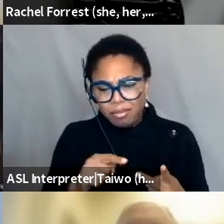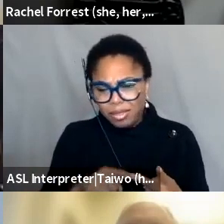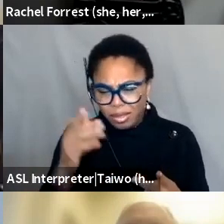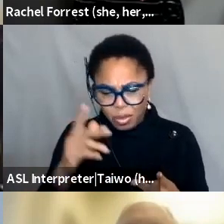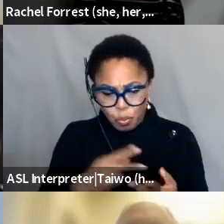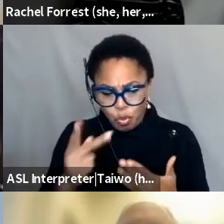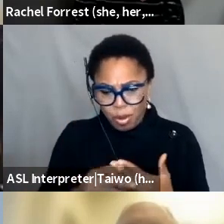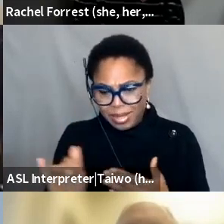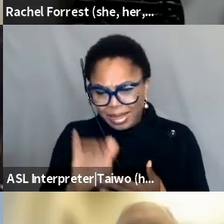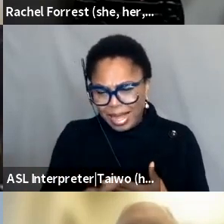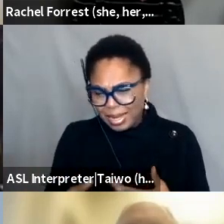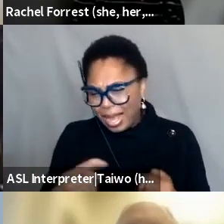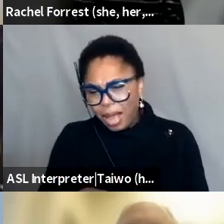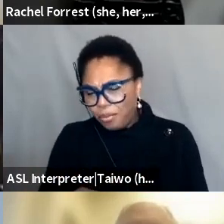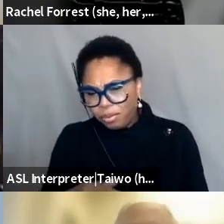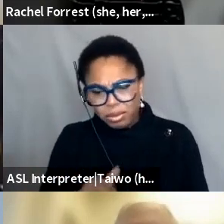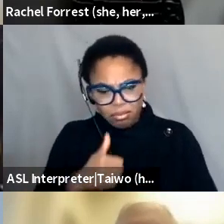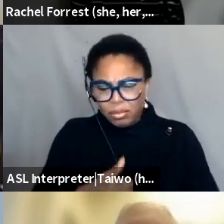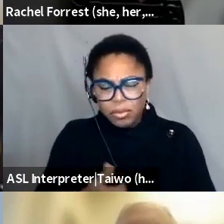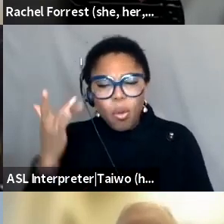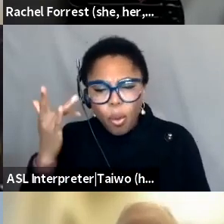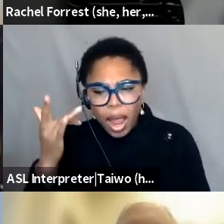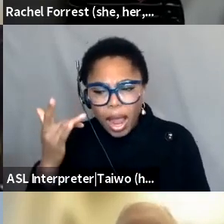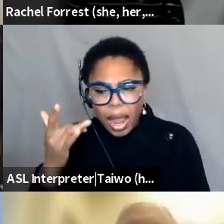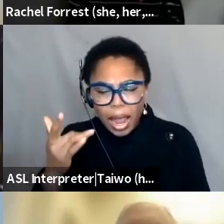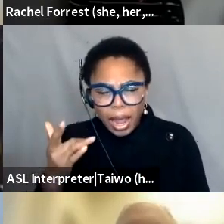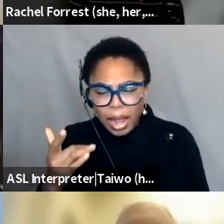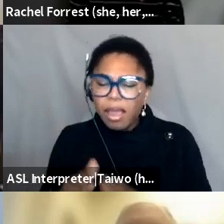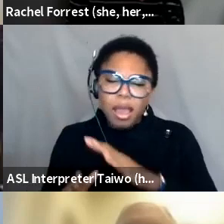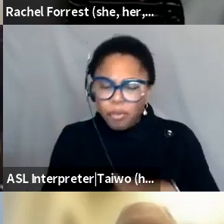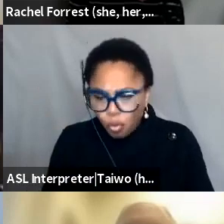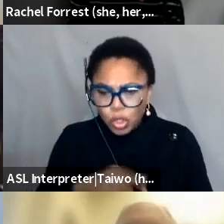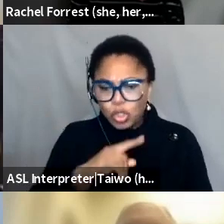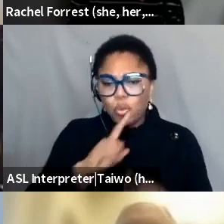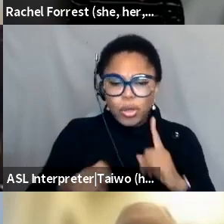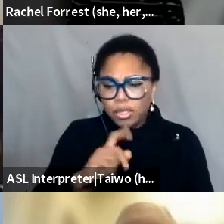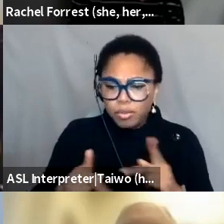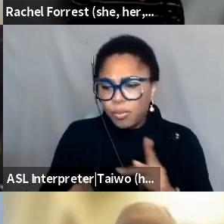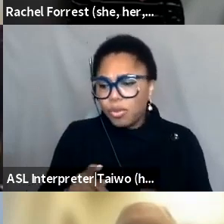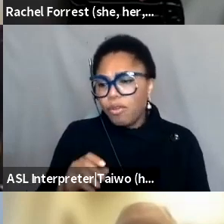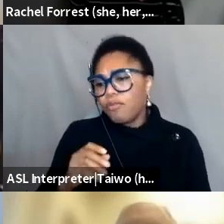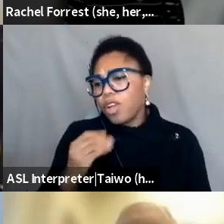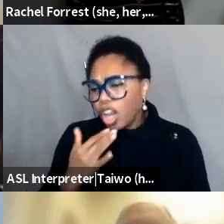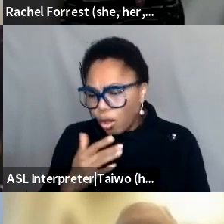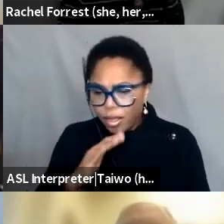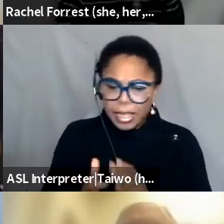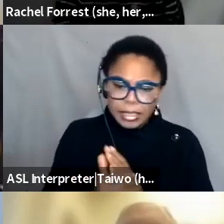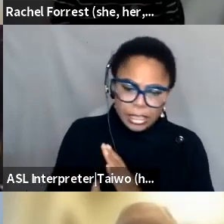place, and that like regardless of like questioning people of color skills, there's like a